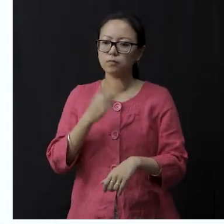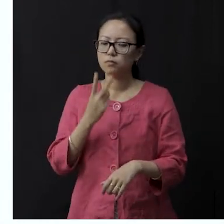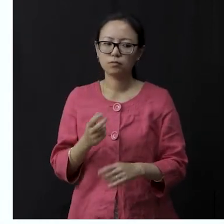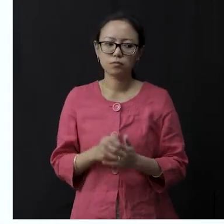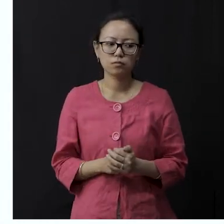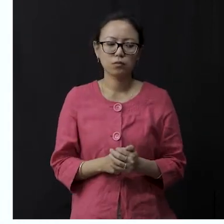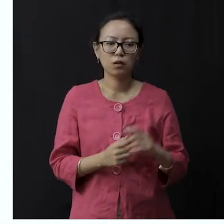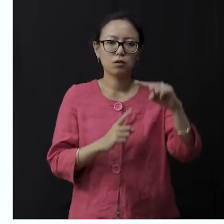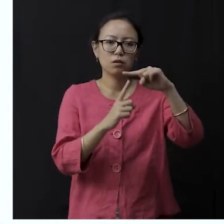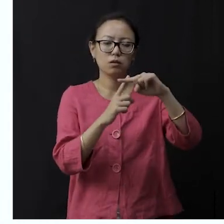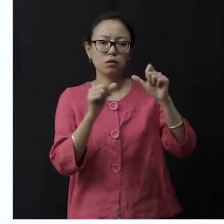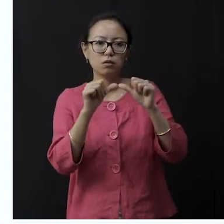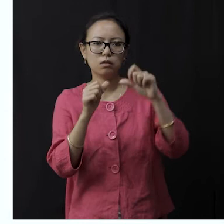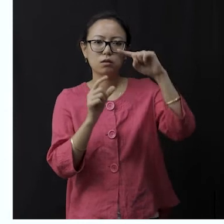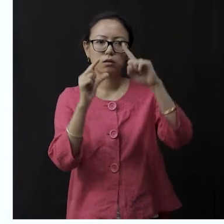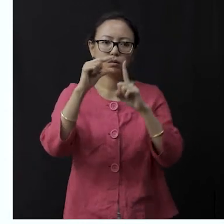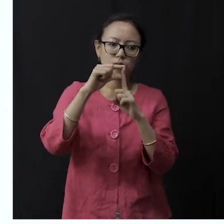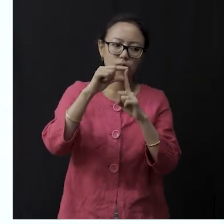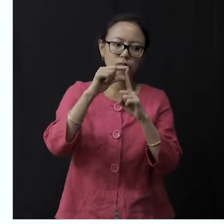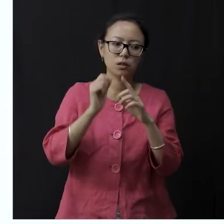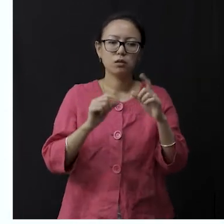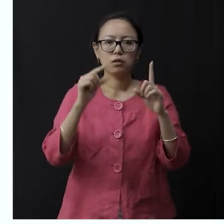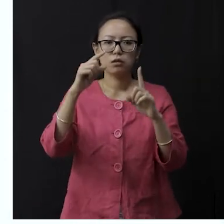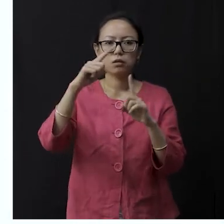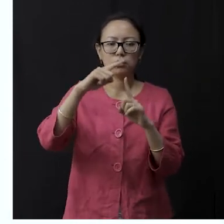means knocking lightly. Tap,